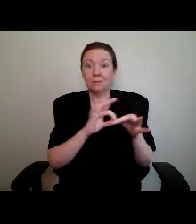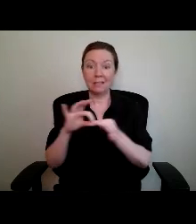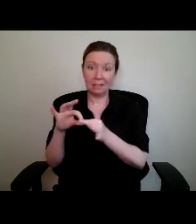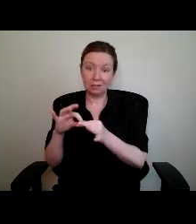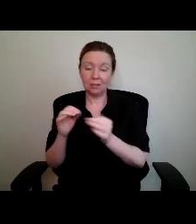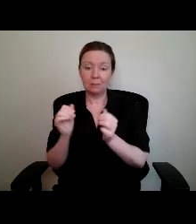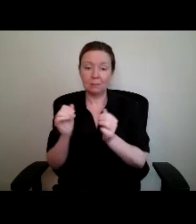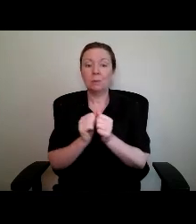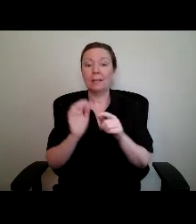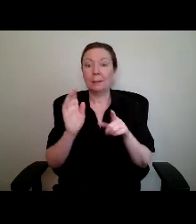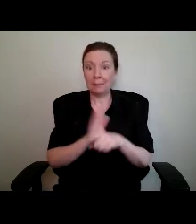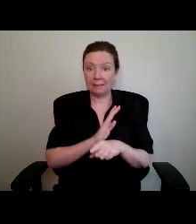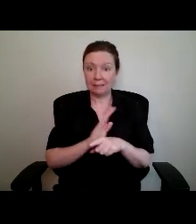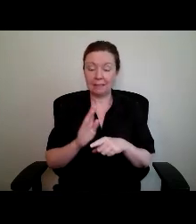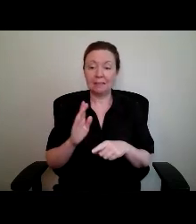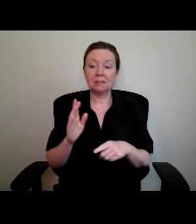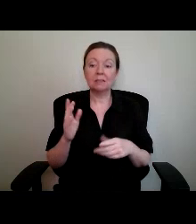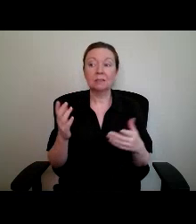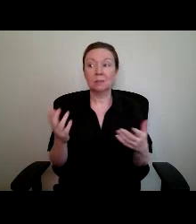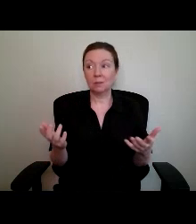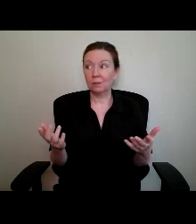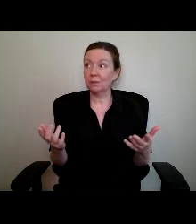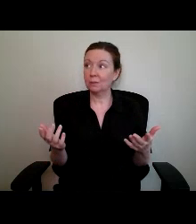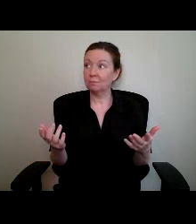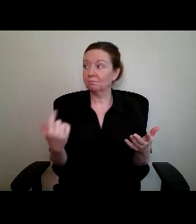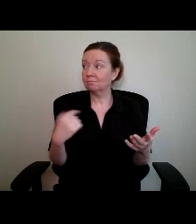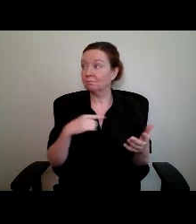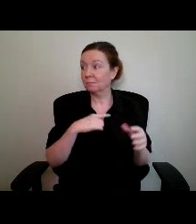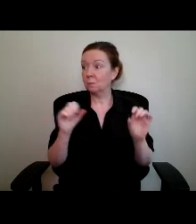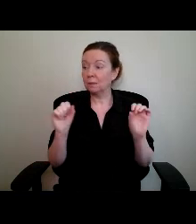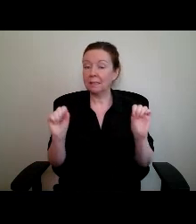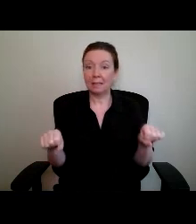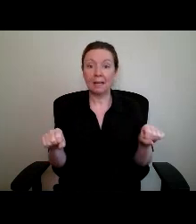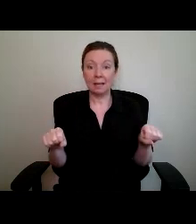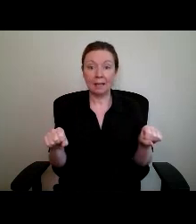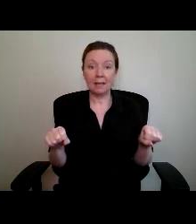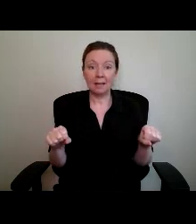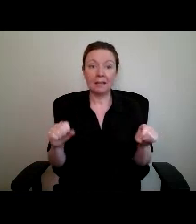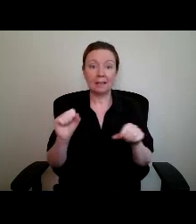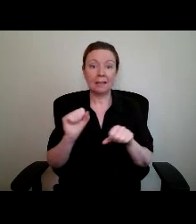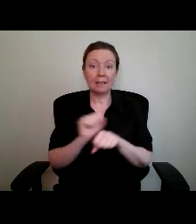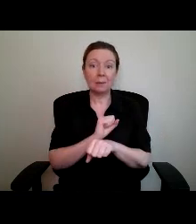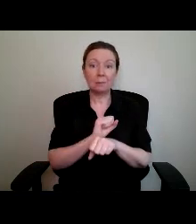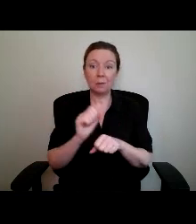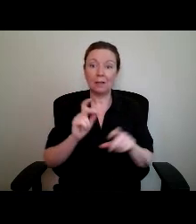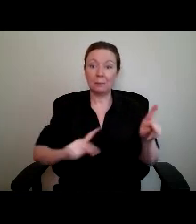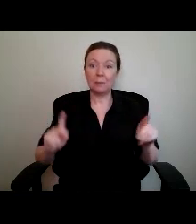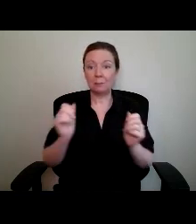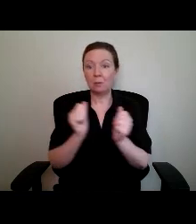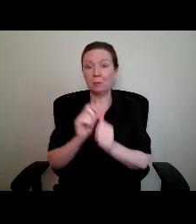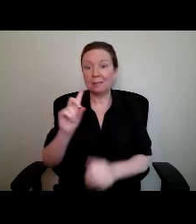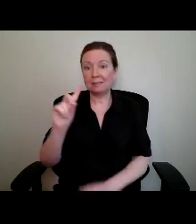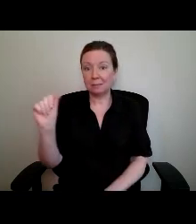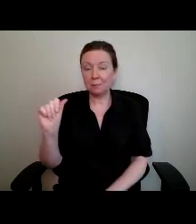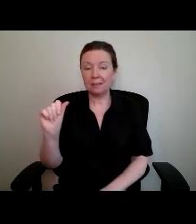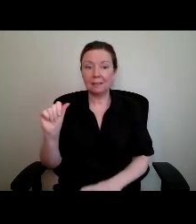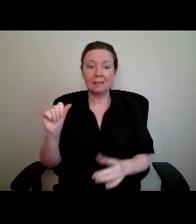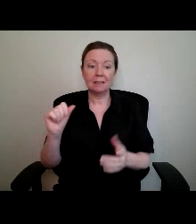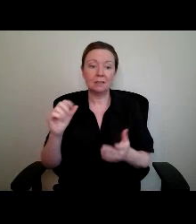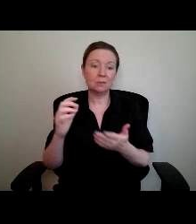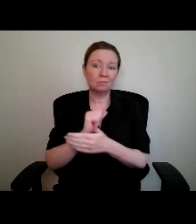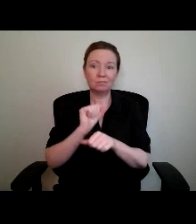with business so that we can then employ people with disabilities into jobs that